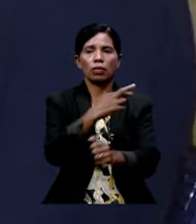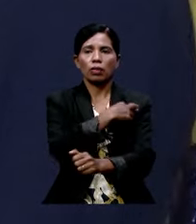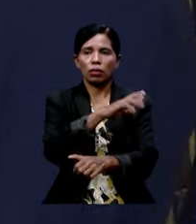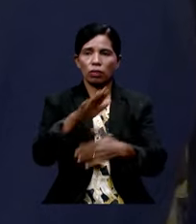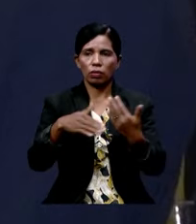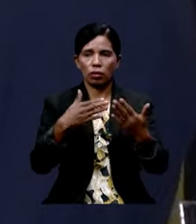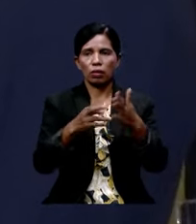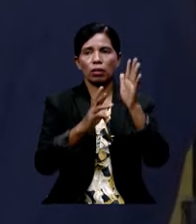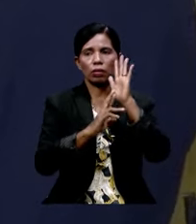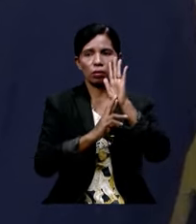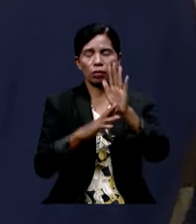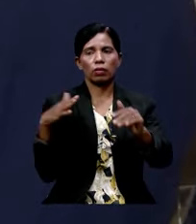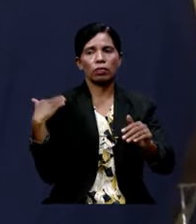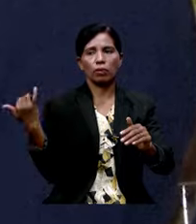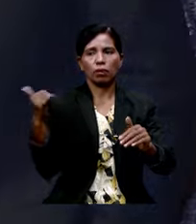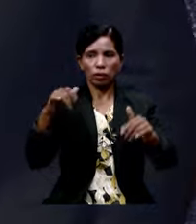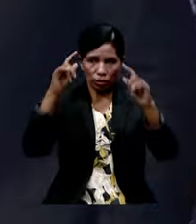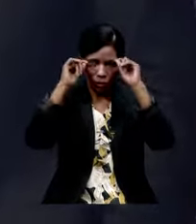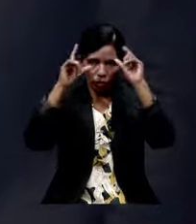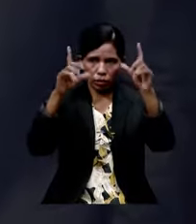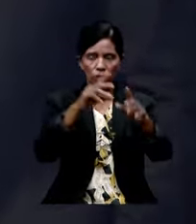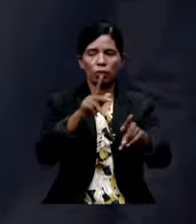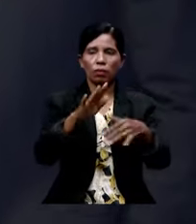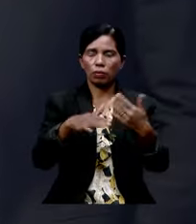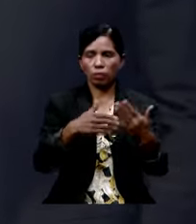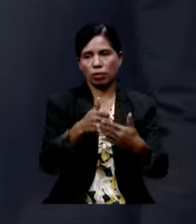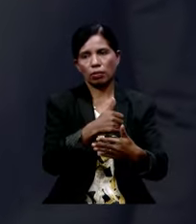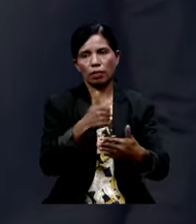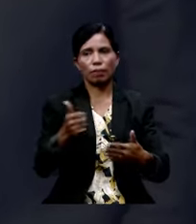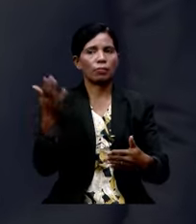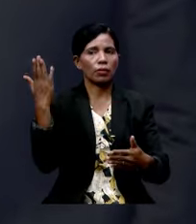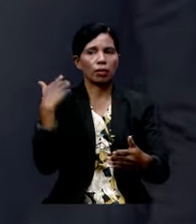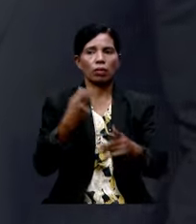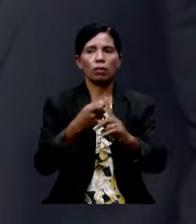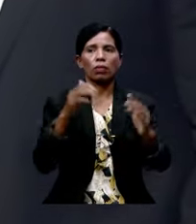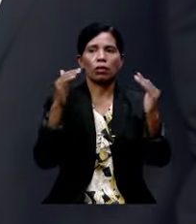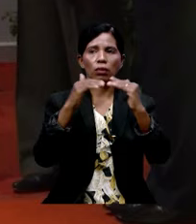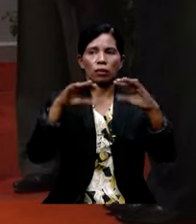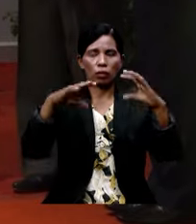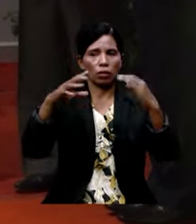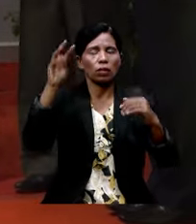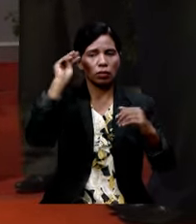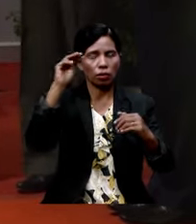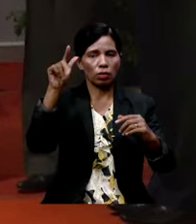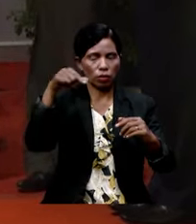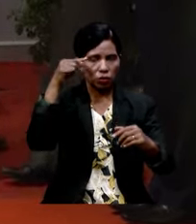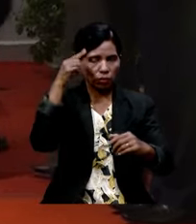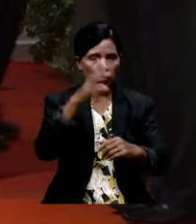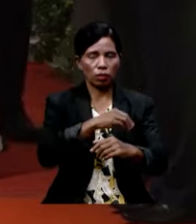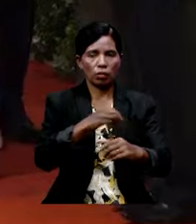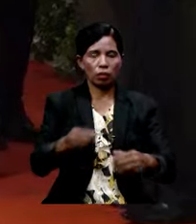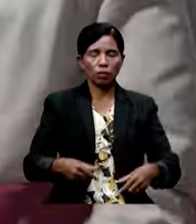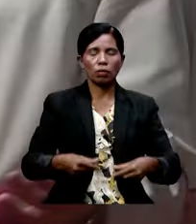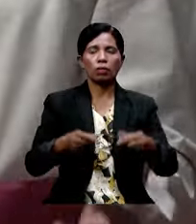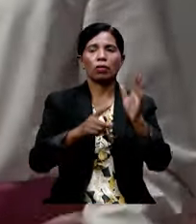no representante da juventude de Timor-Leste, na entidade Sira Selo. Antes nele, houve reunião com seu ministro, governo de libera ou